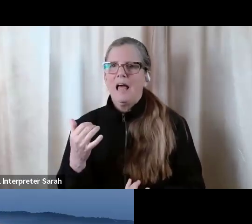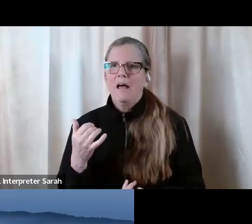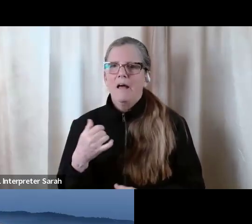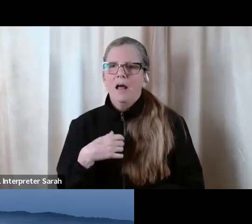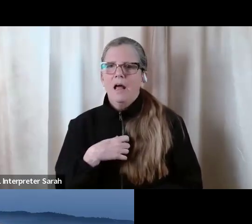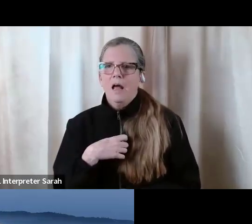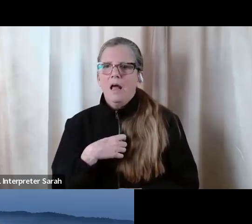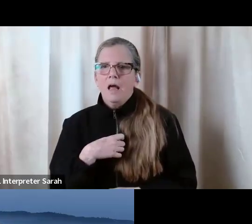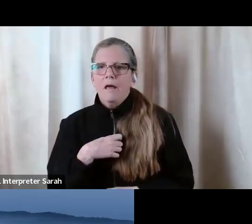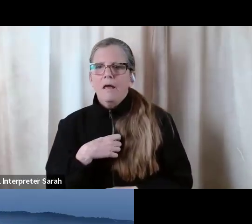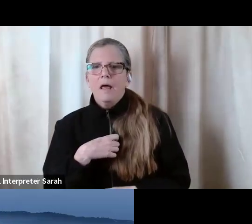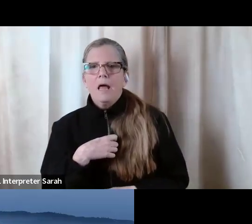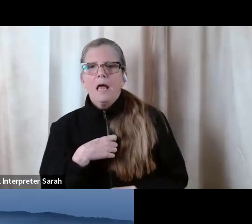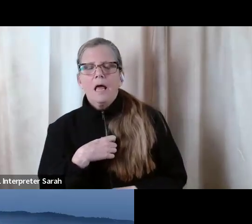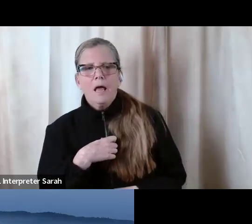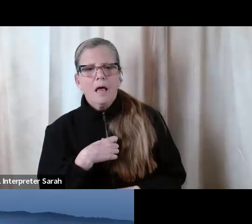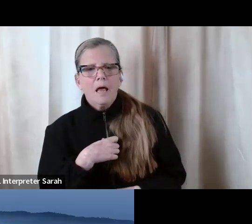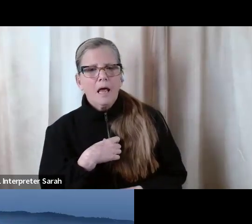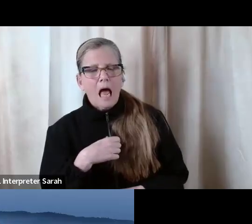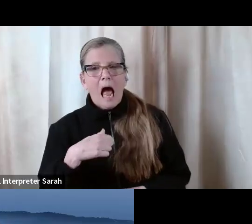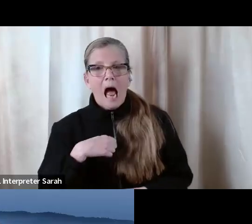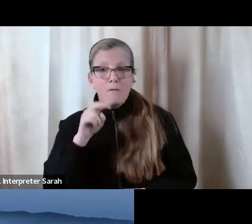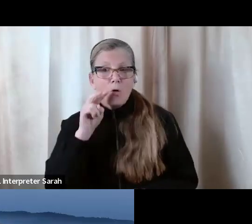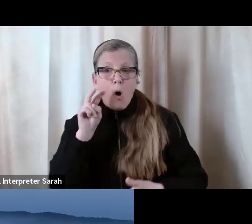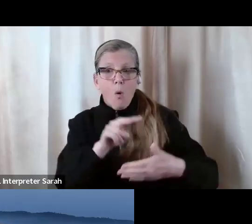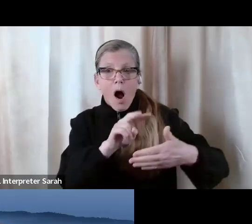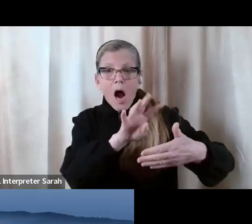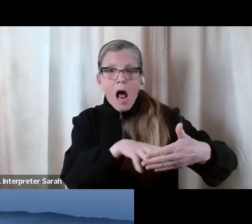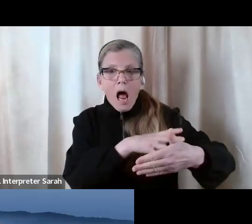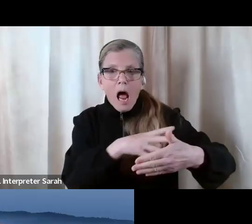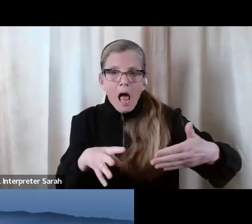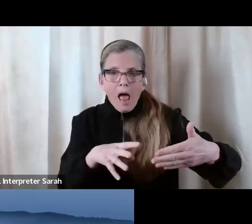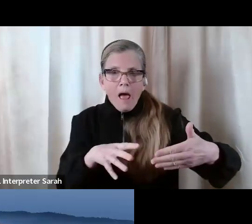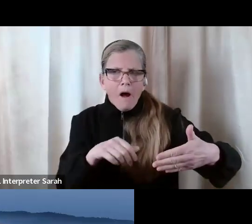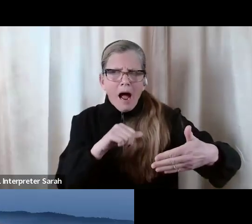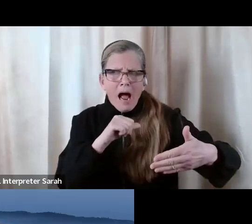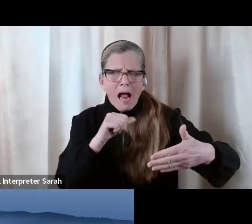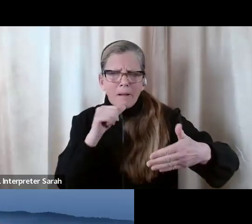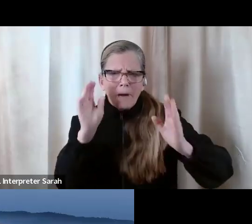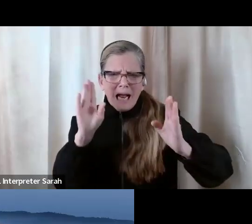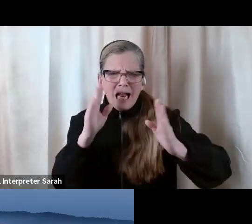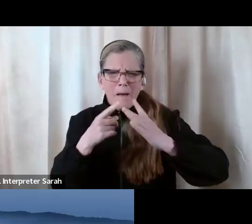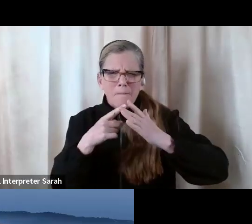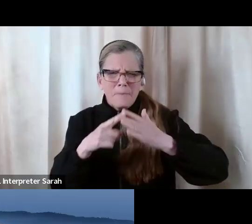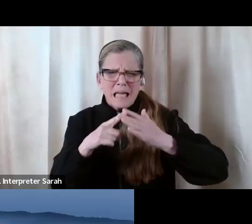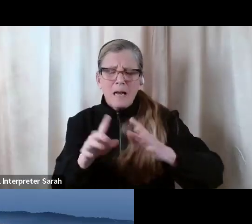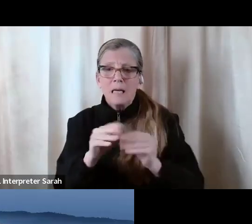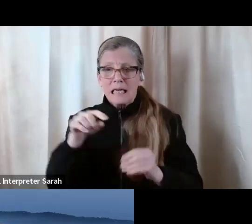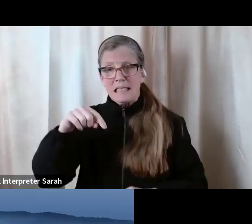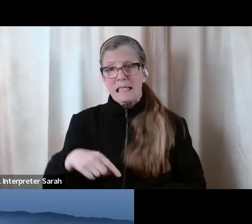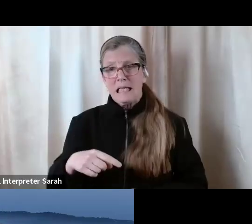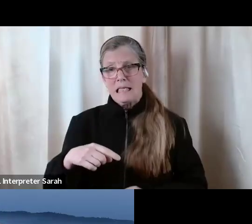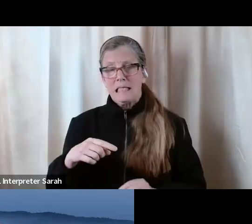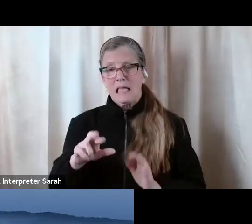down. I had my head inside a spreadsheet I spaced out at the beginning of the meeting. Will this be recorded so I can review